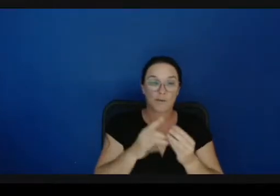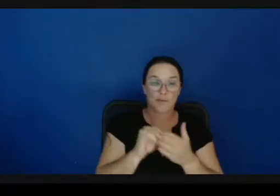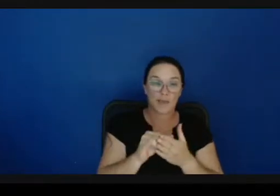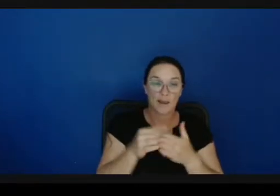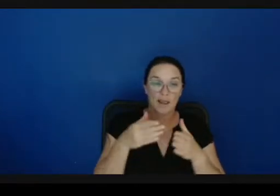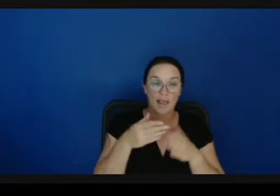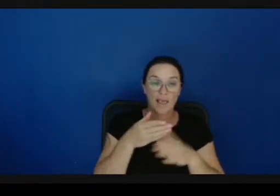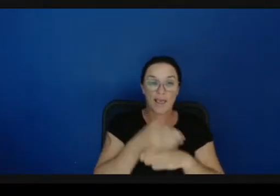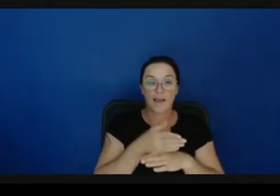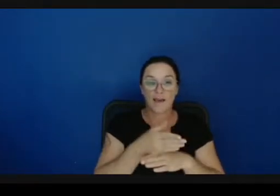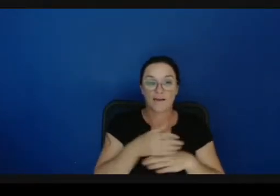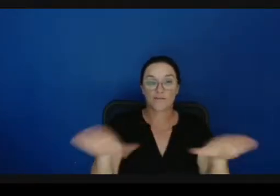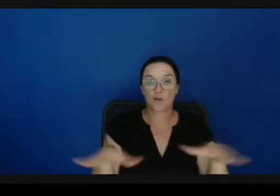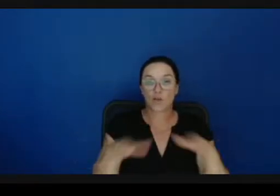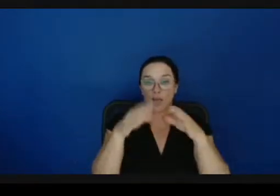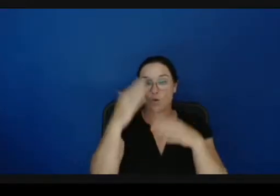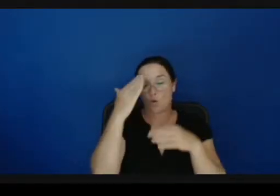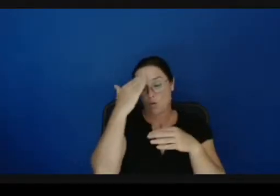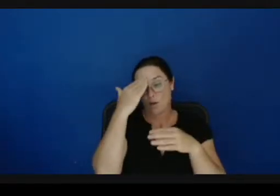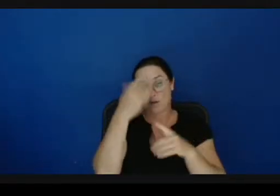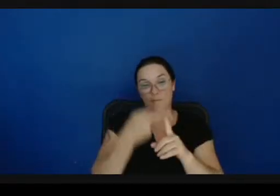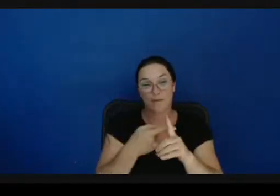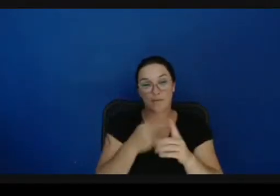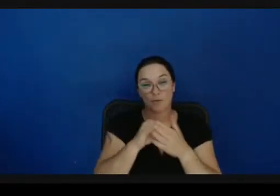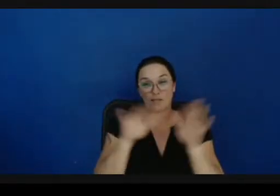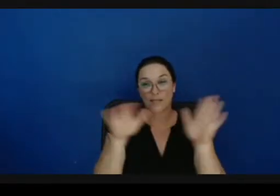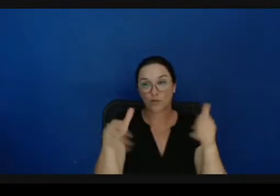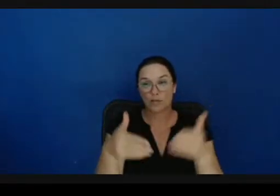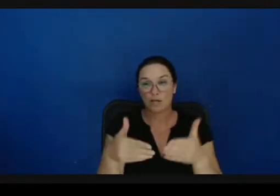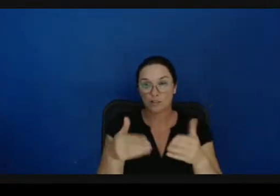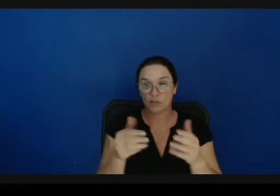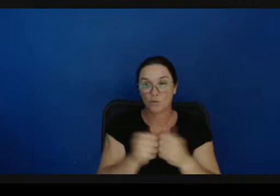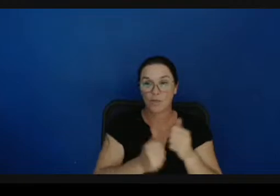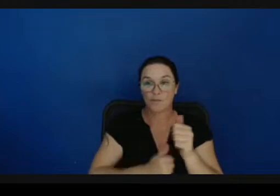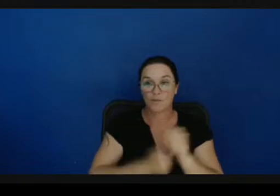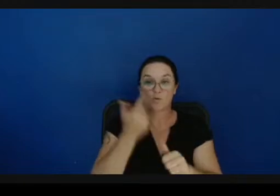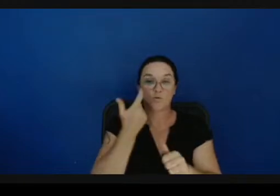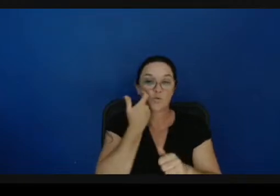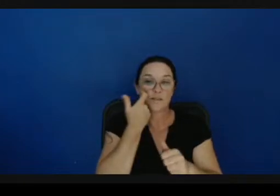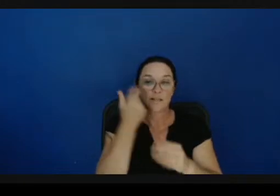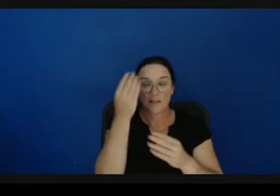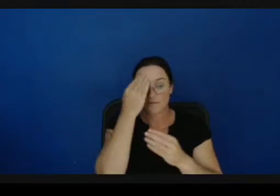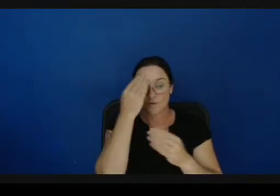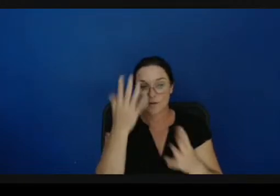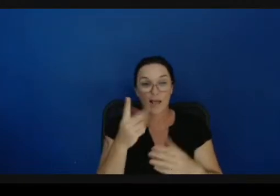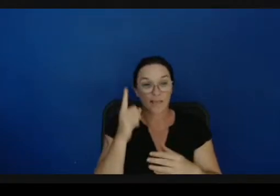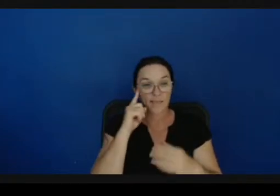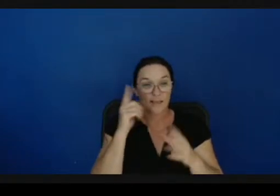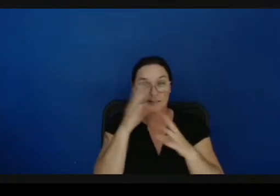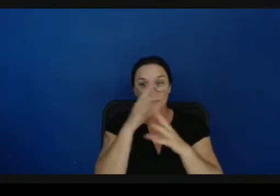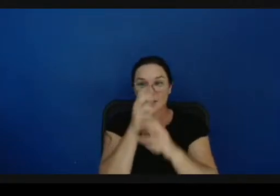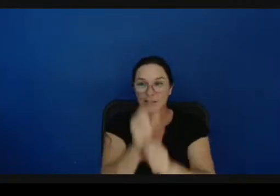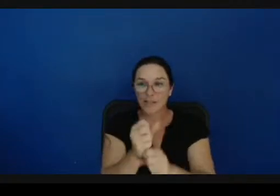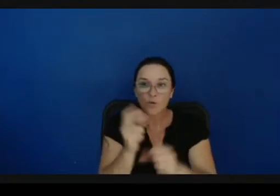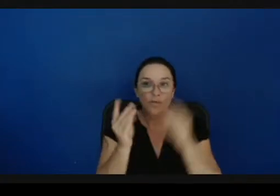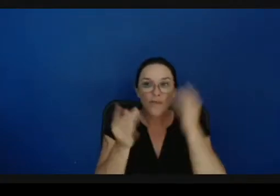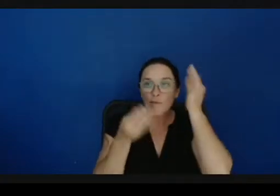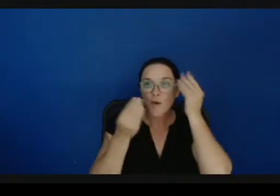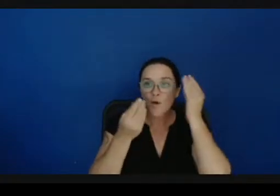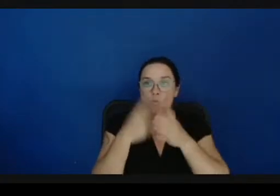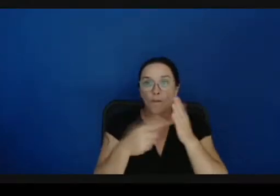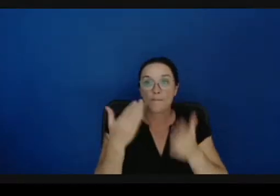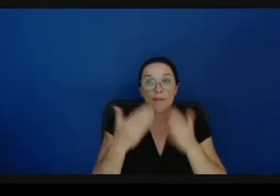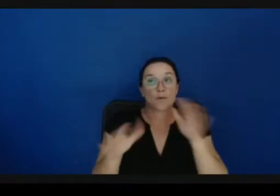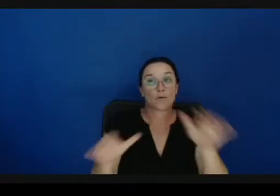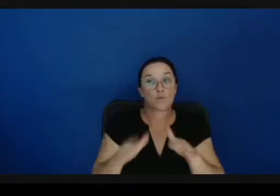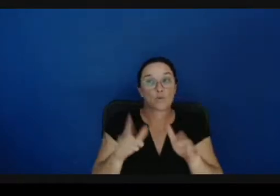Volcano Awareness Month be our introduction to it with our most recent data. I think it's fascinating to think back about what we might have done differently